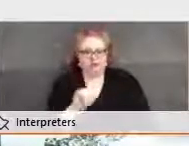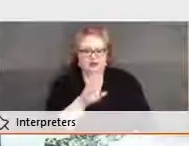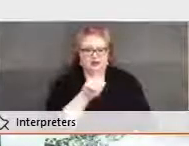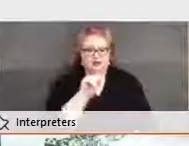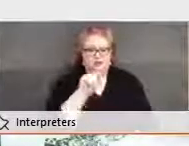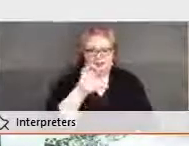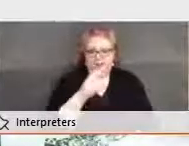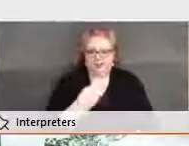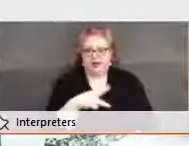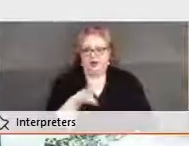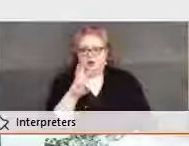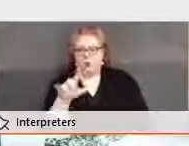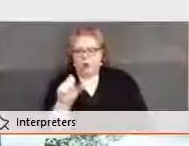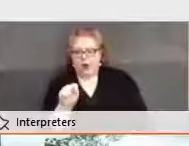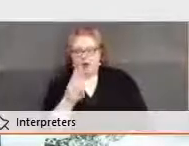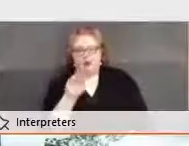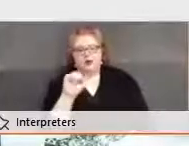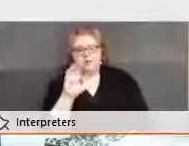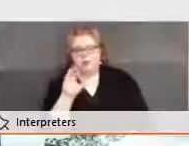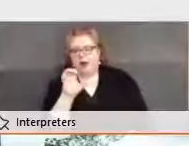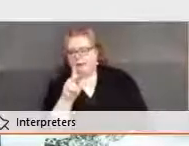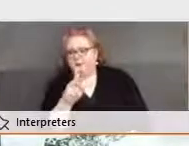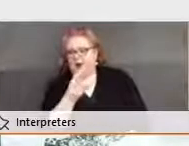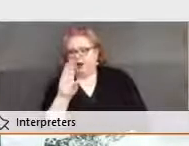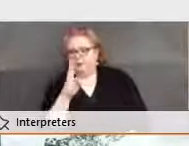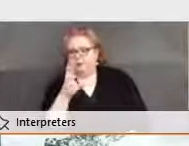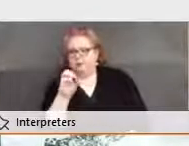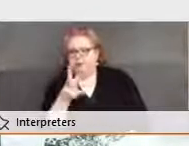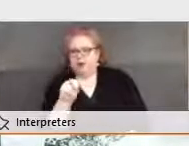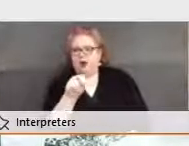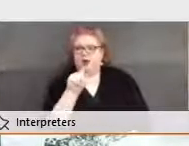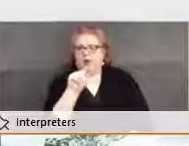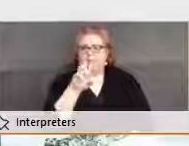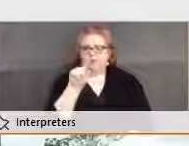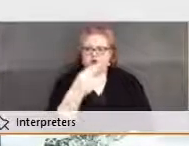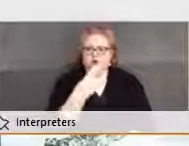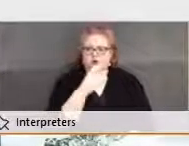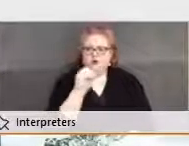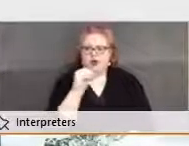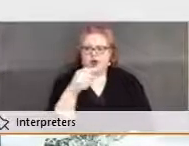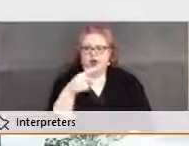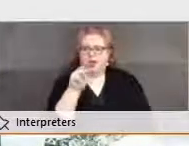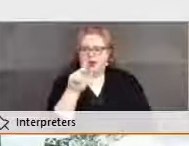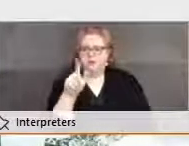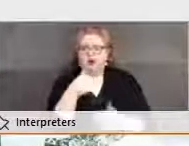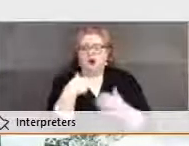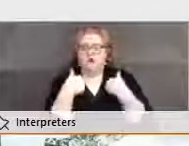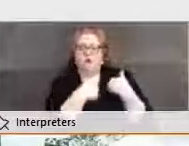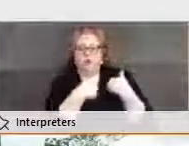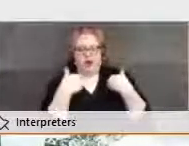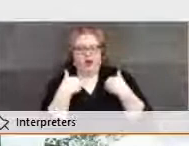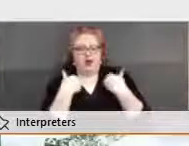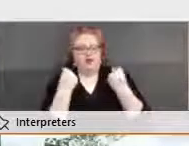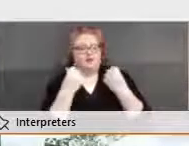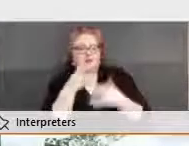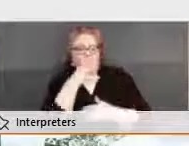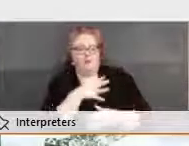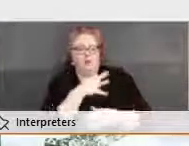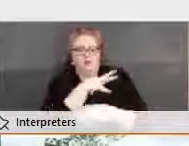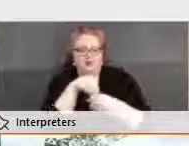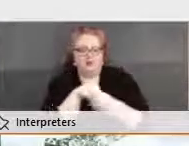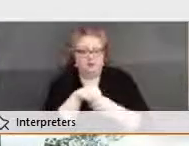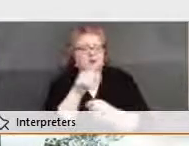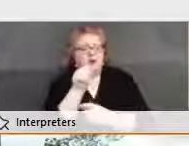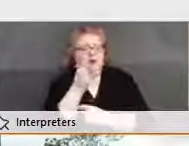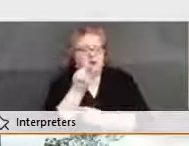Wells, it also features two Arkansas leaders, Josephine Miller Brown and Bernie Babcock. The sculpture is based on the concept of a drop of